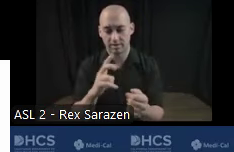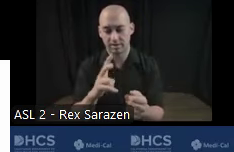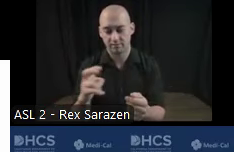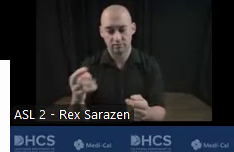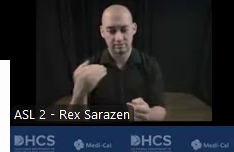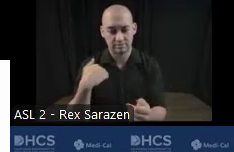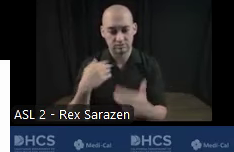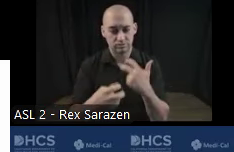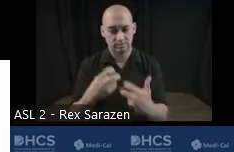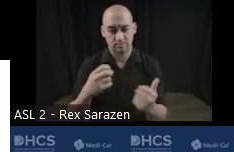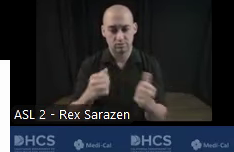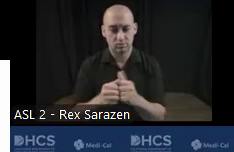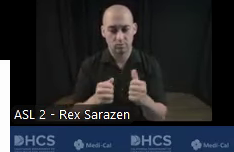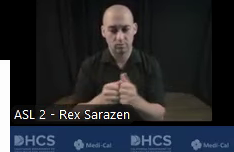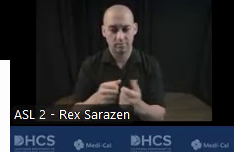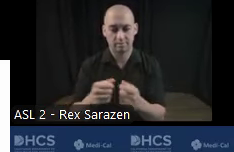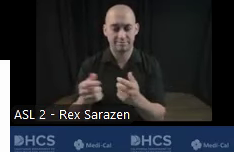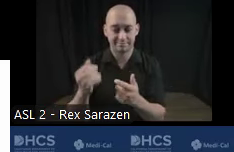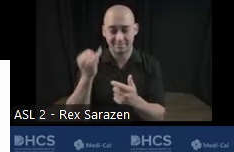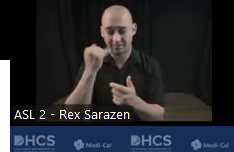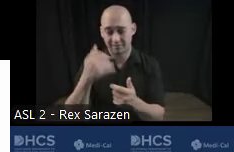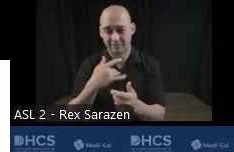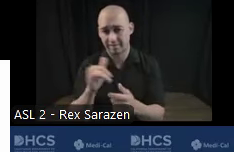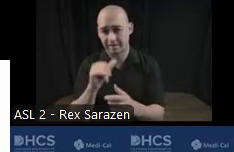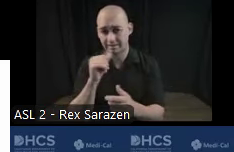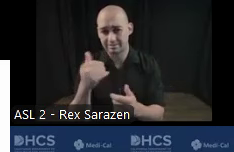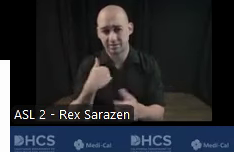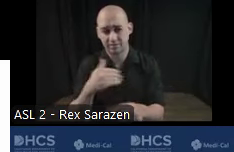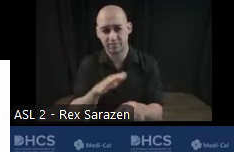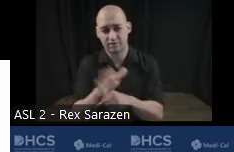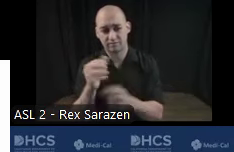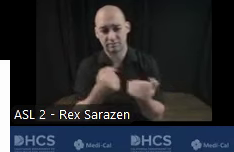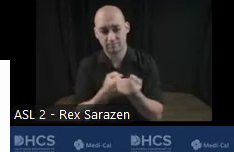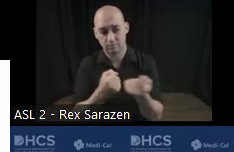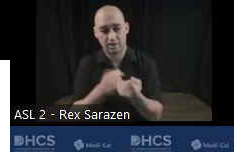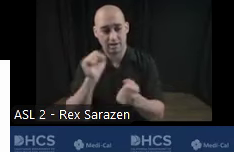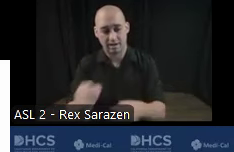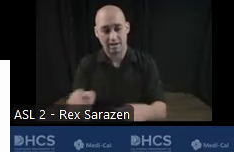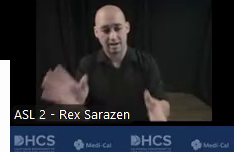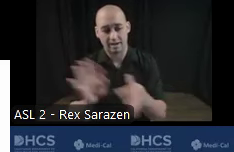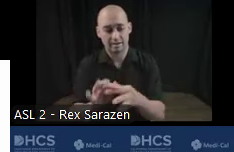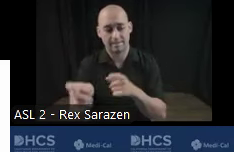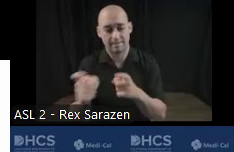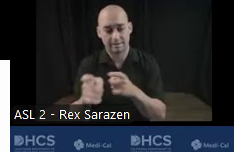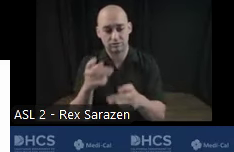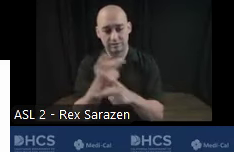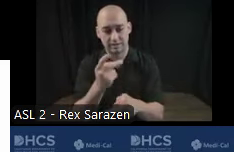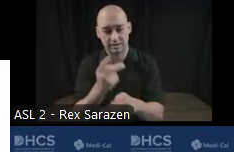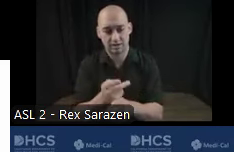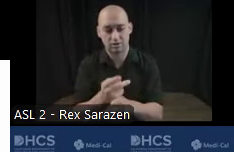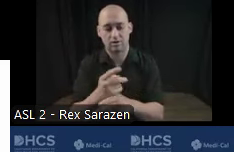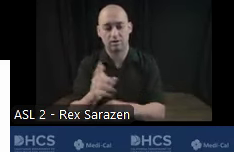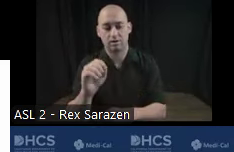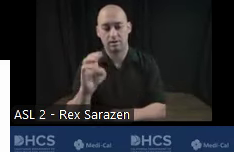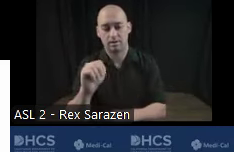not feeling like they're getting the support they need, you may also contact our managed care and mental health ombudsman office to get assistance